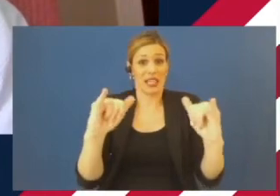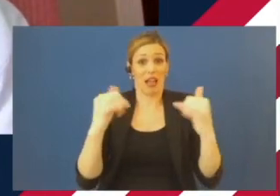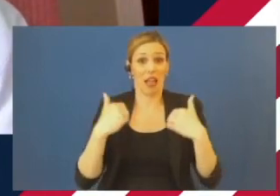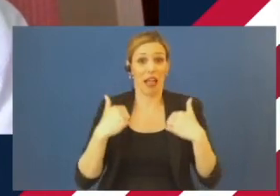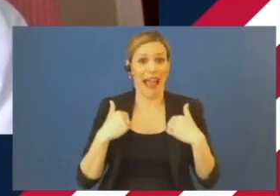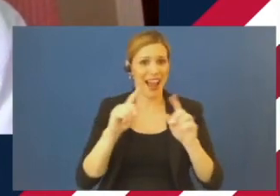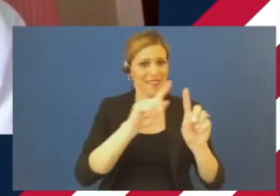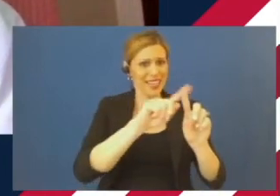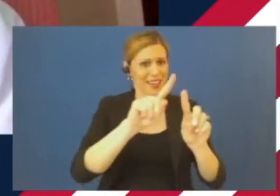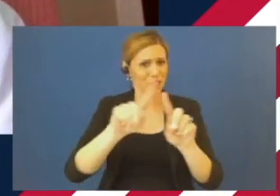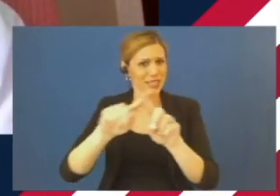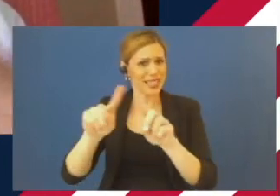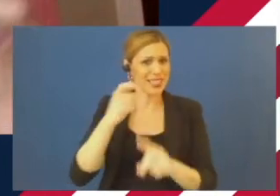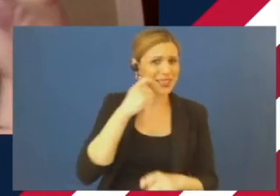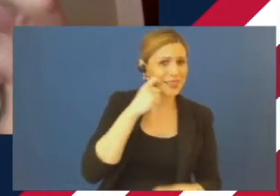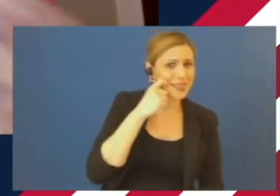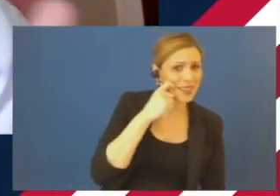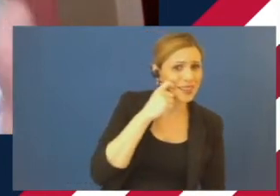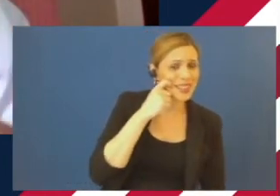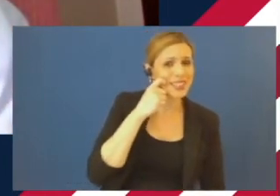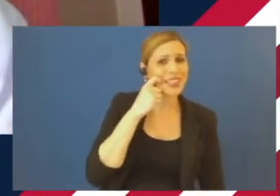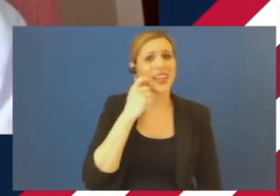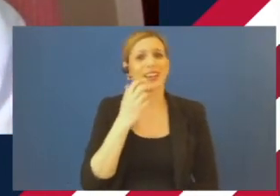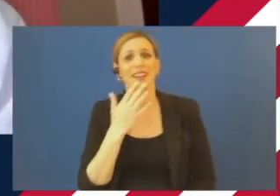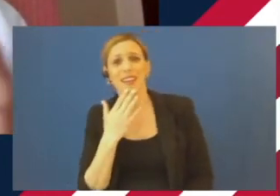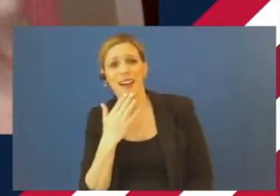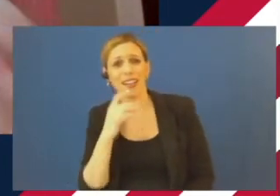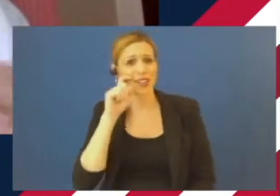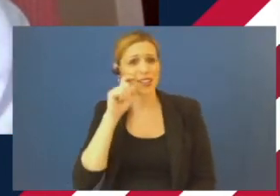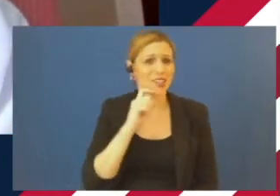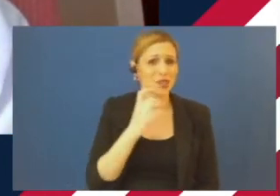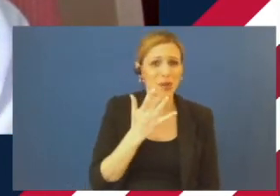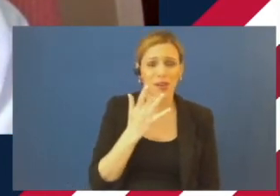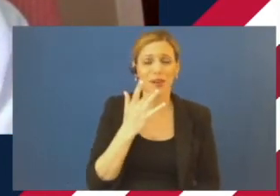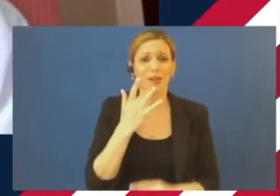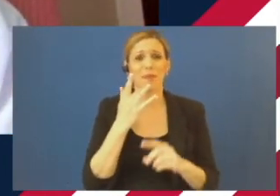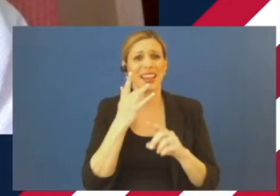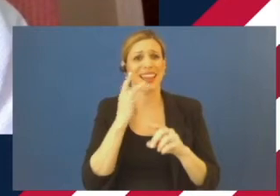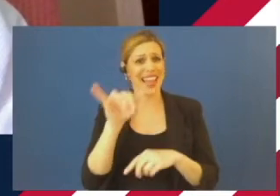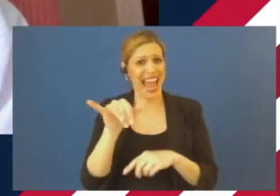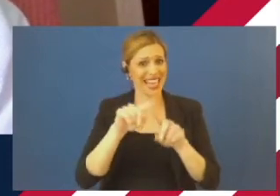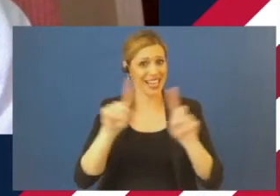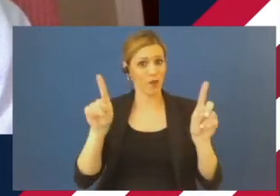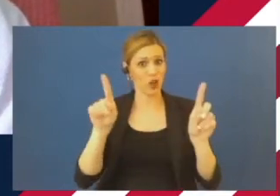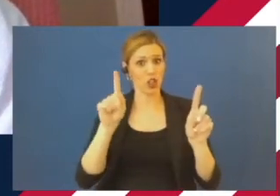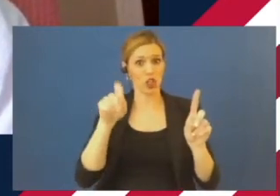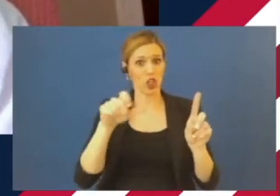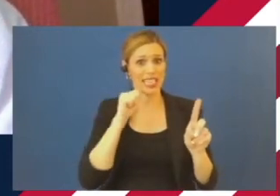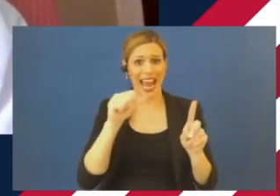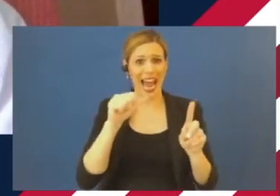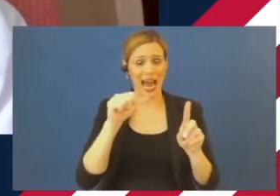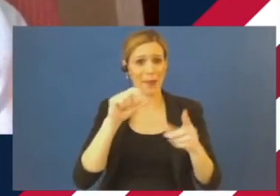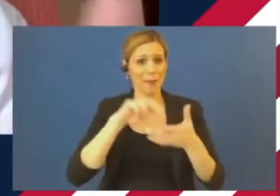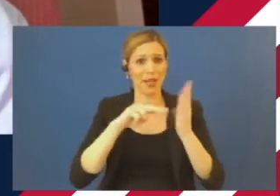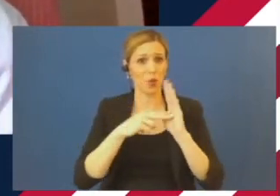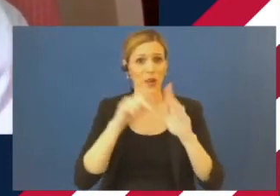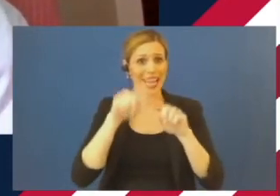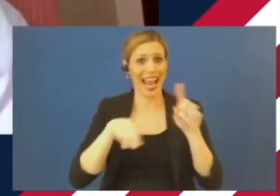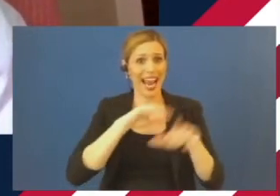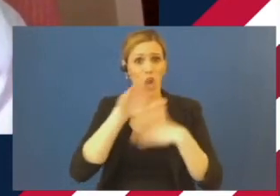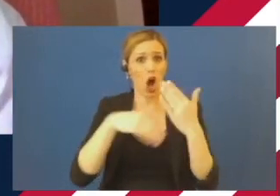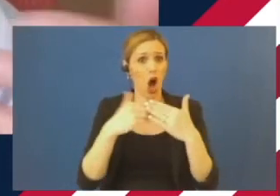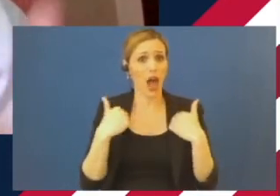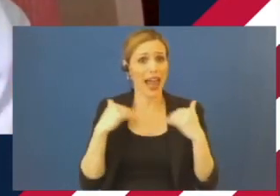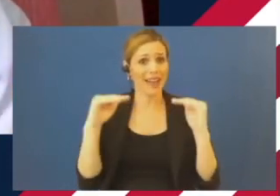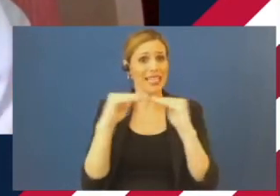opposed to a strength for our society. So I guess my question for you is, how do we continue to show that when one of us is held down, we're all held